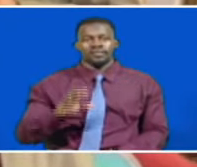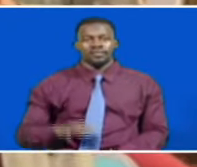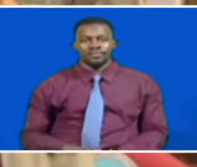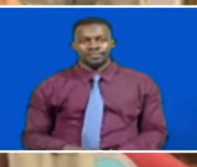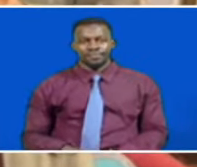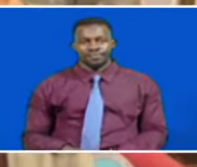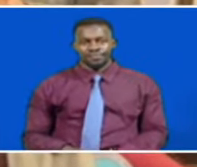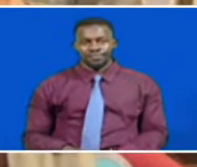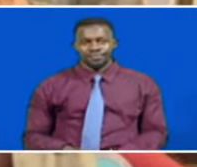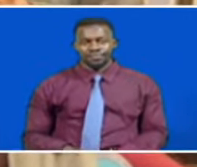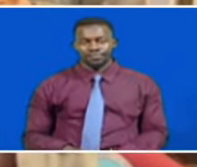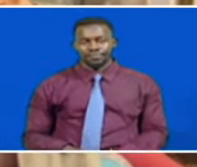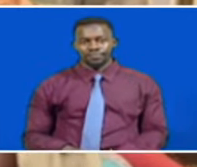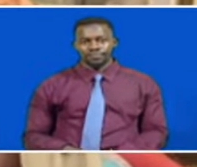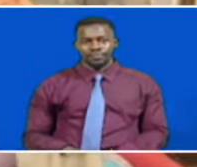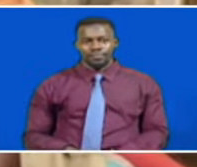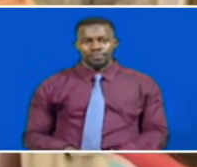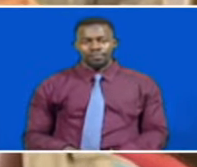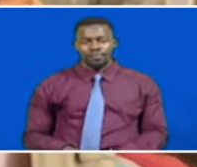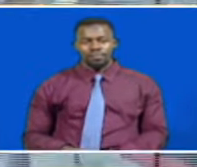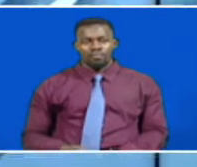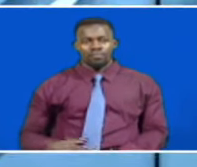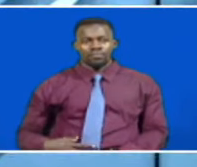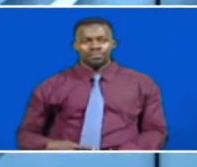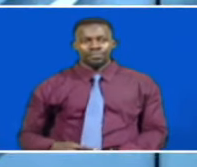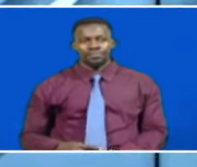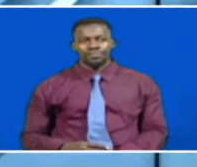Masombo, KTN News, Marsabit County. Now the